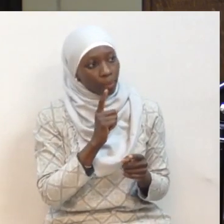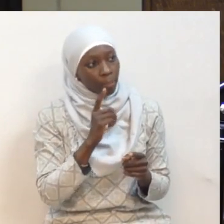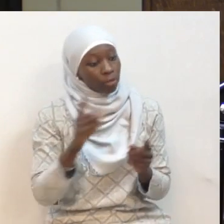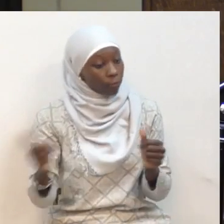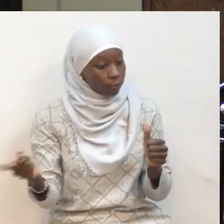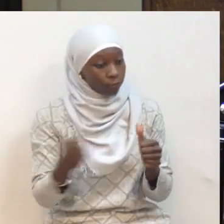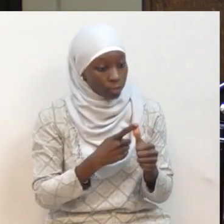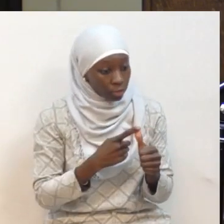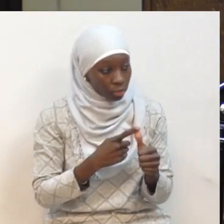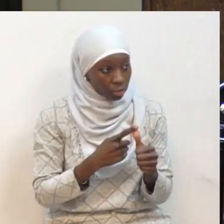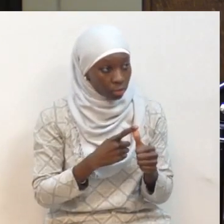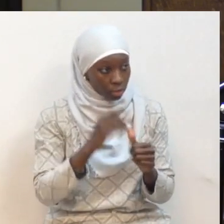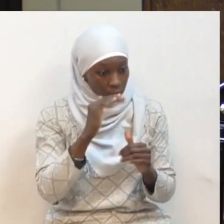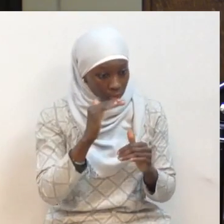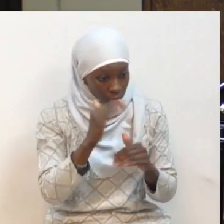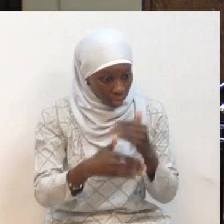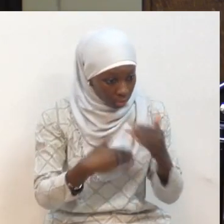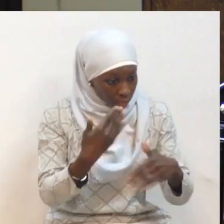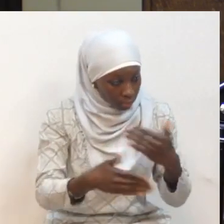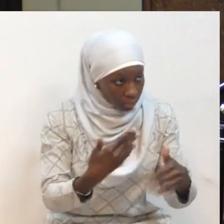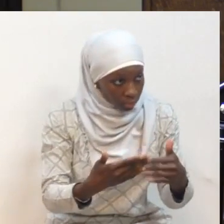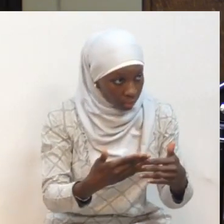pyramid.